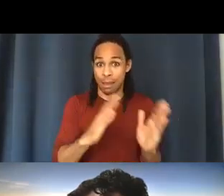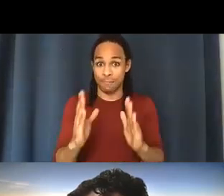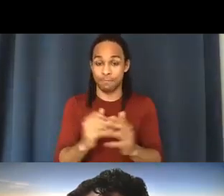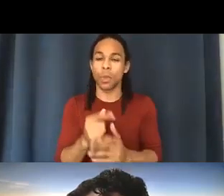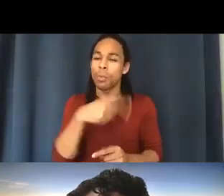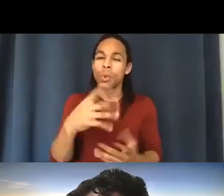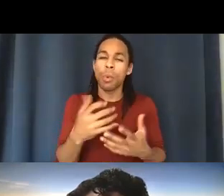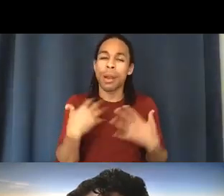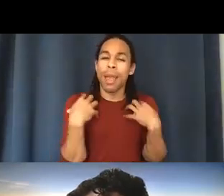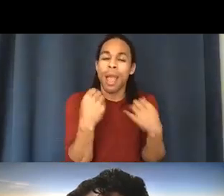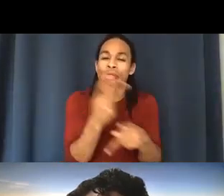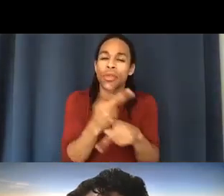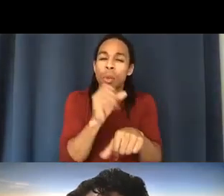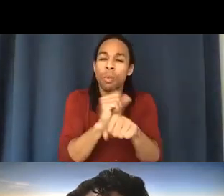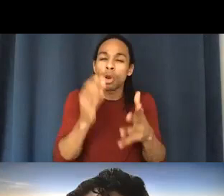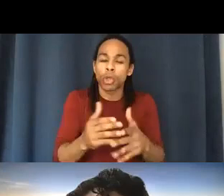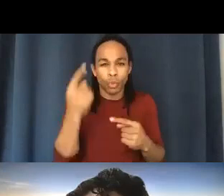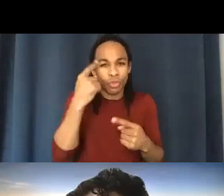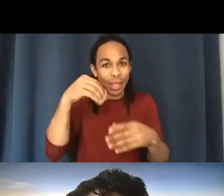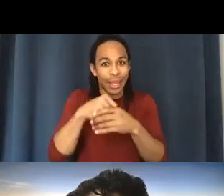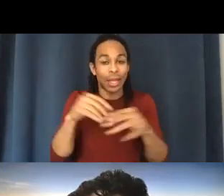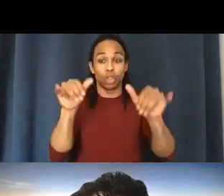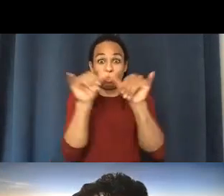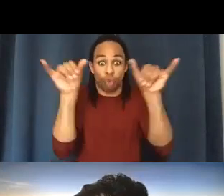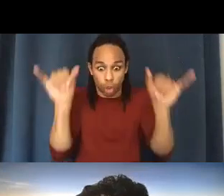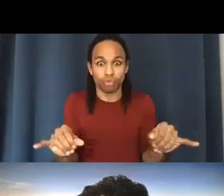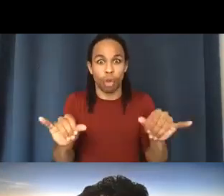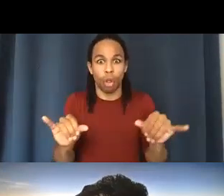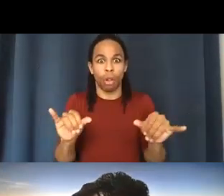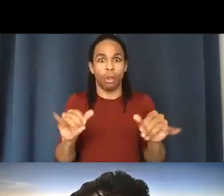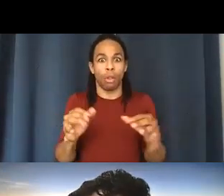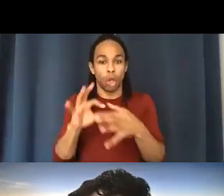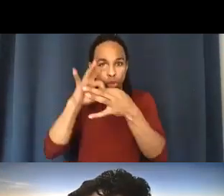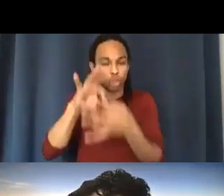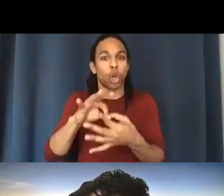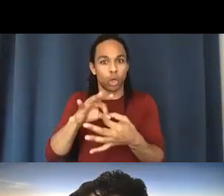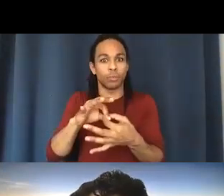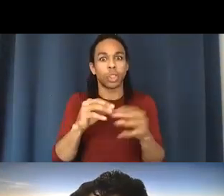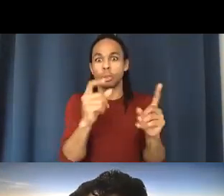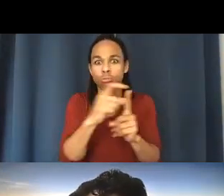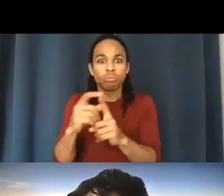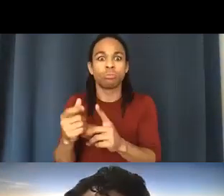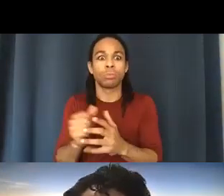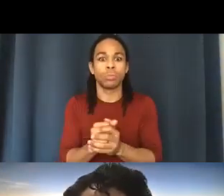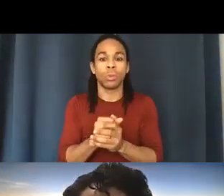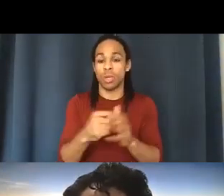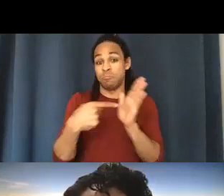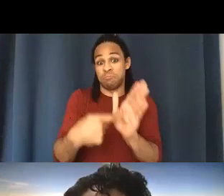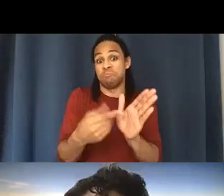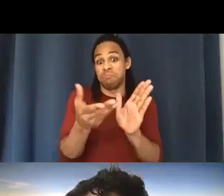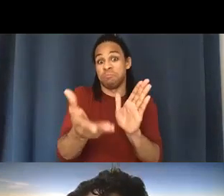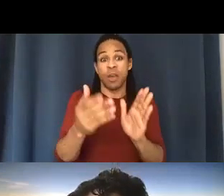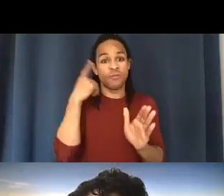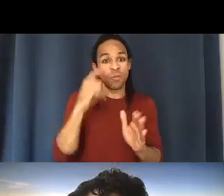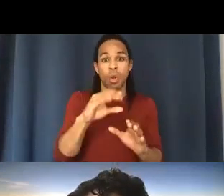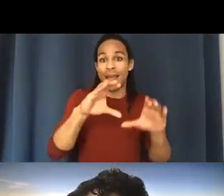in structural terms. We highlight social structures that influence patient health with case studies as illustrated here and breakout